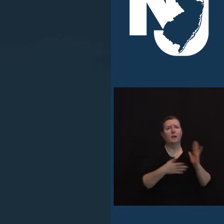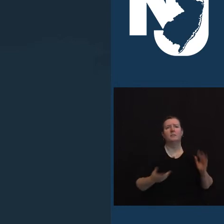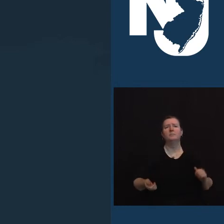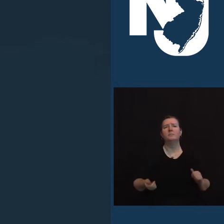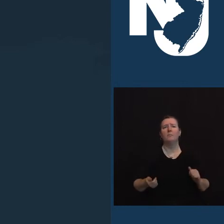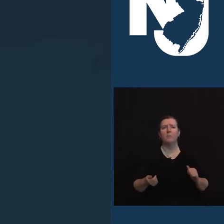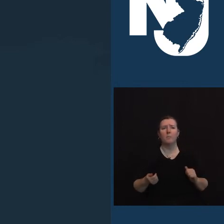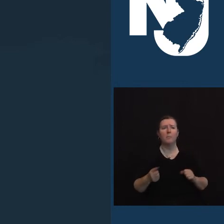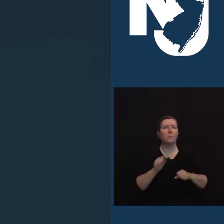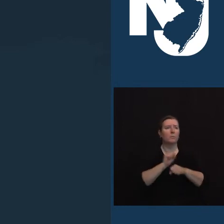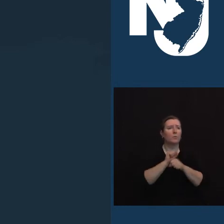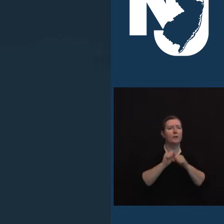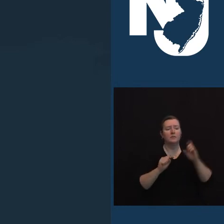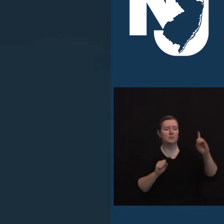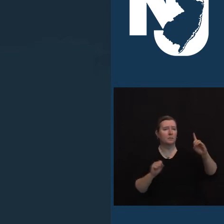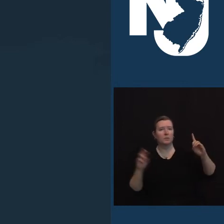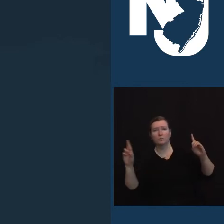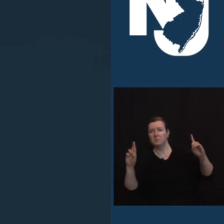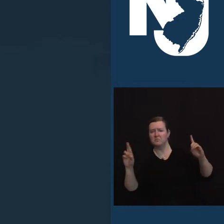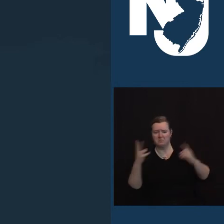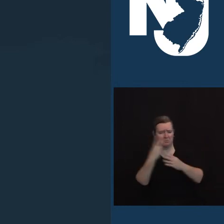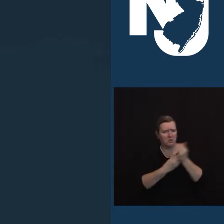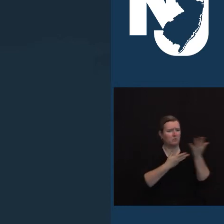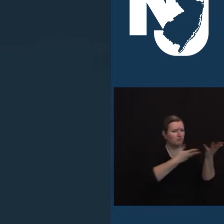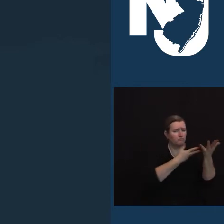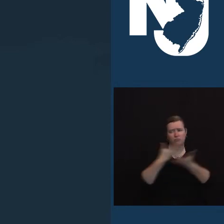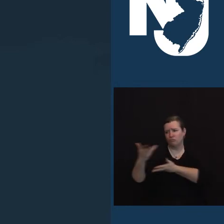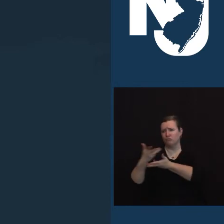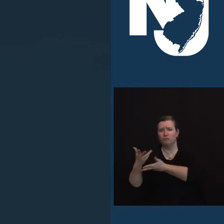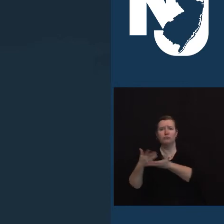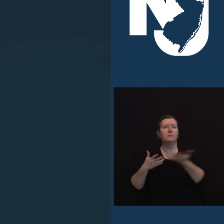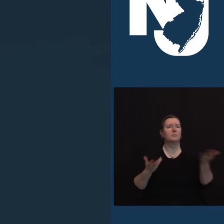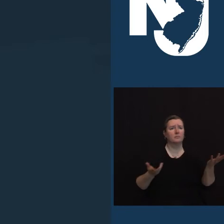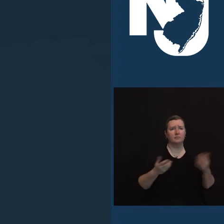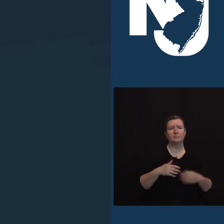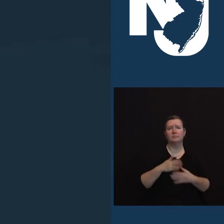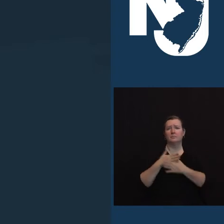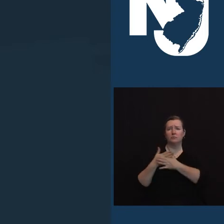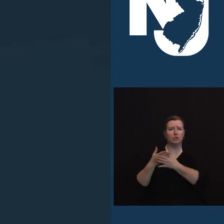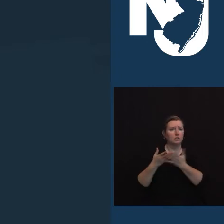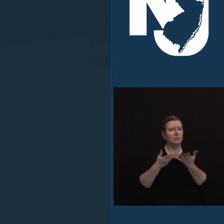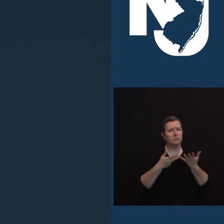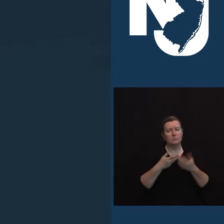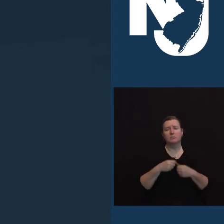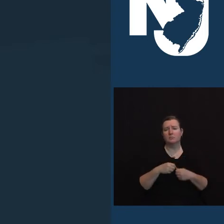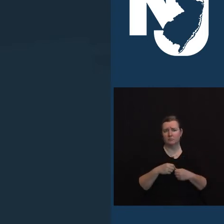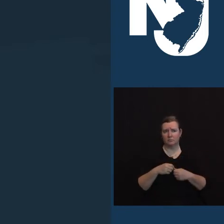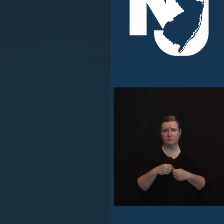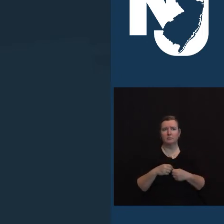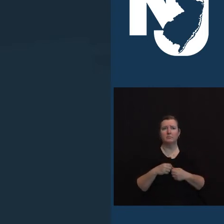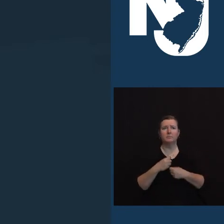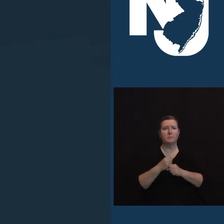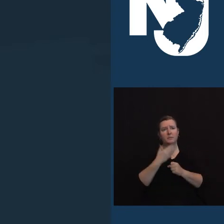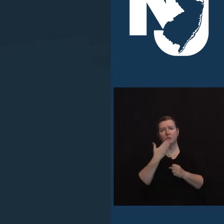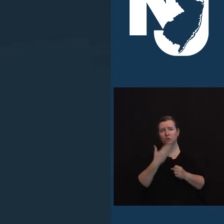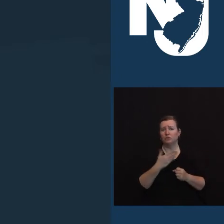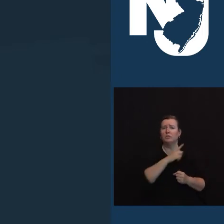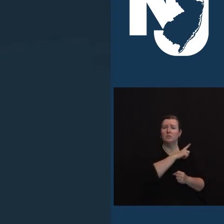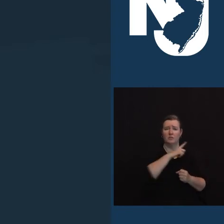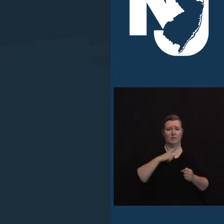common ground where common ground existed. The things that made him a good legislator made him a good judge, and they made him a good